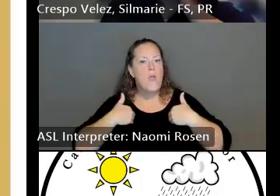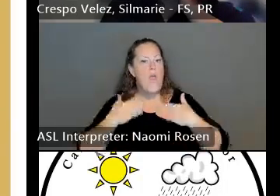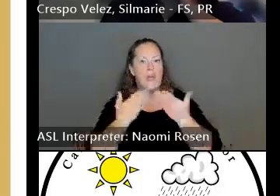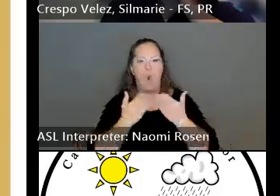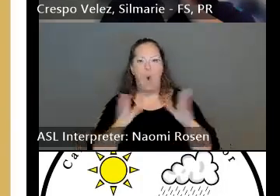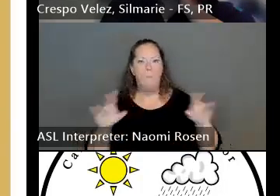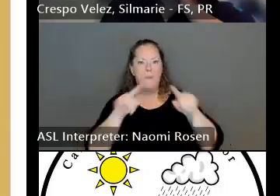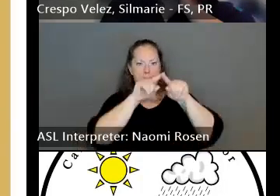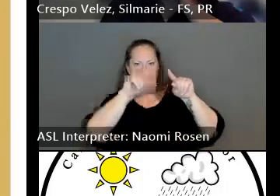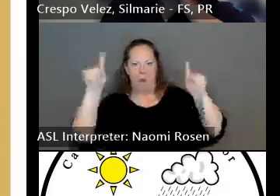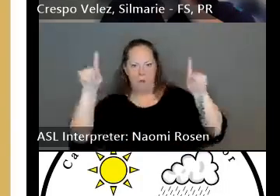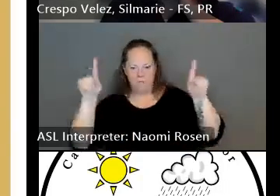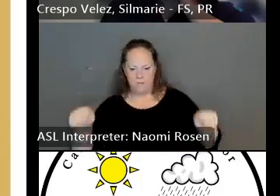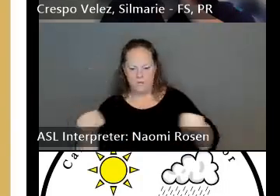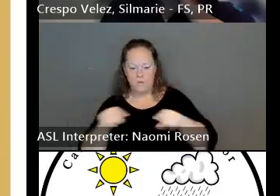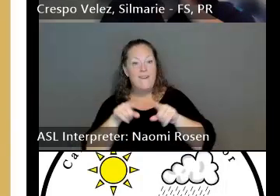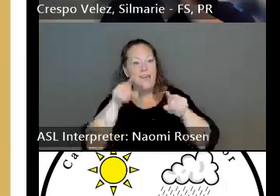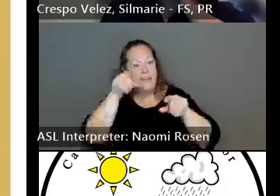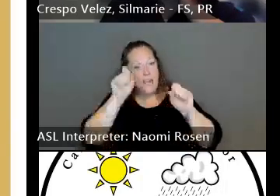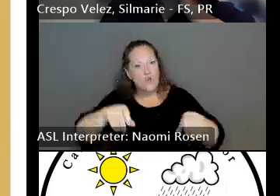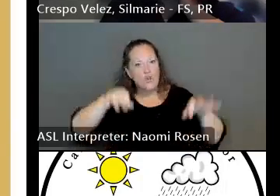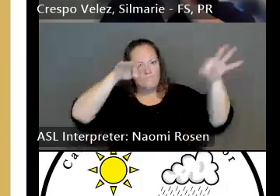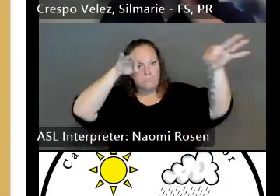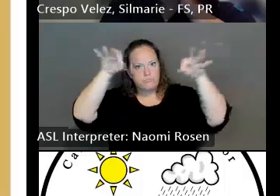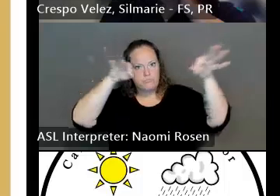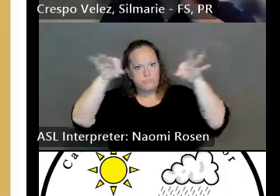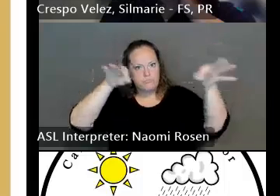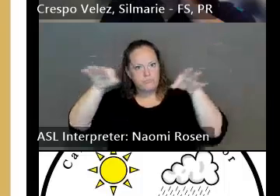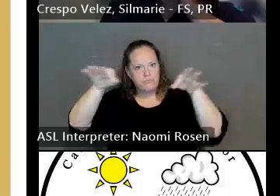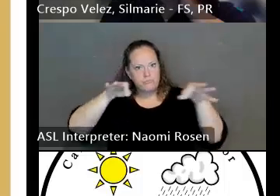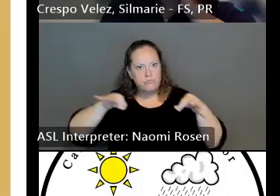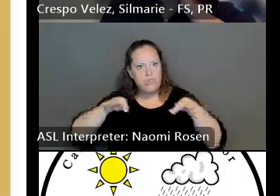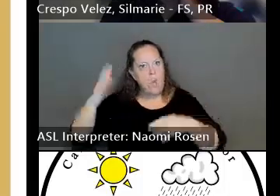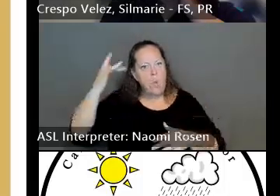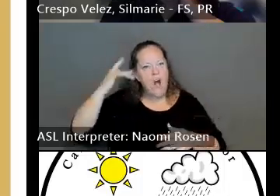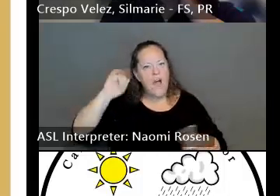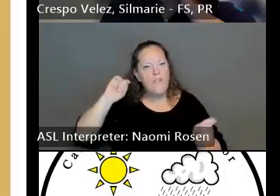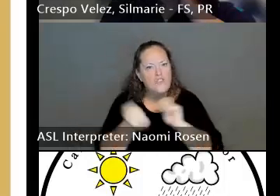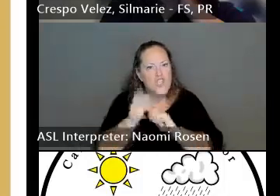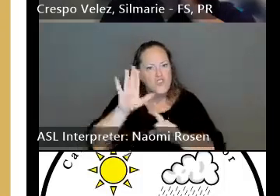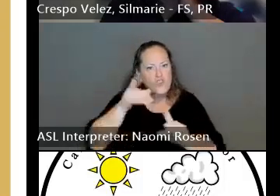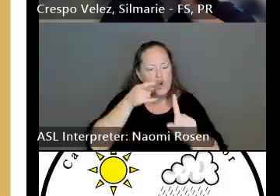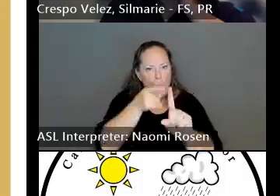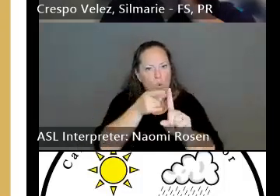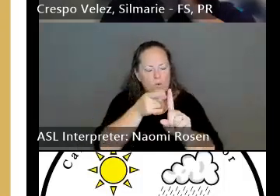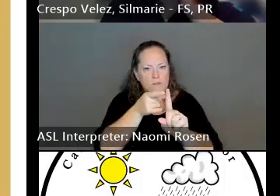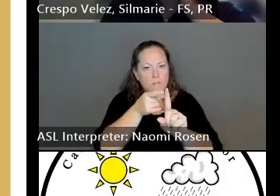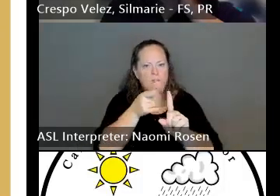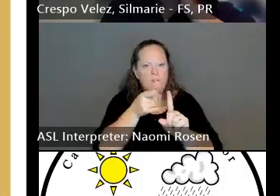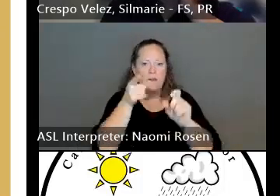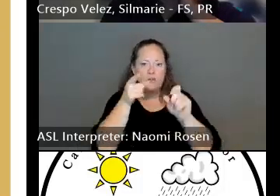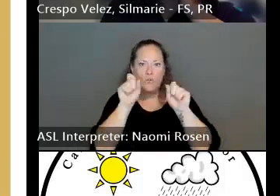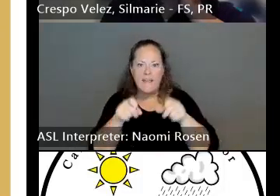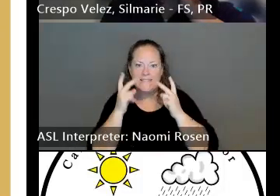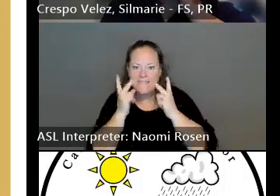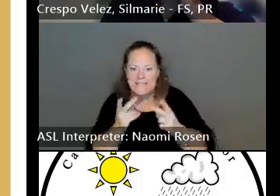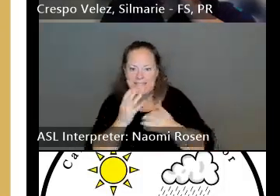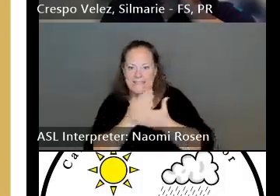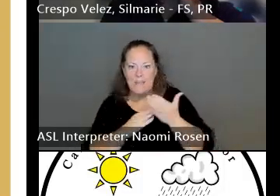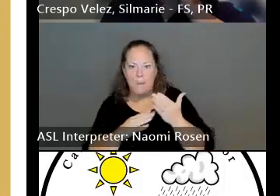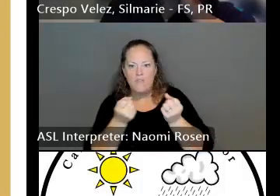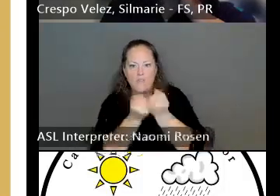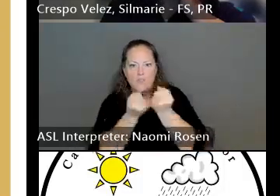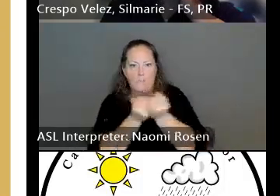us about why had they changed their goals or not. And you can see some of the